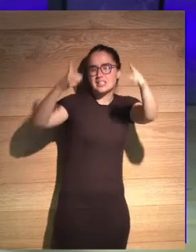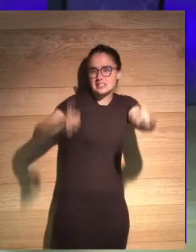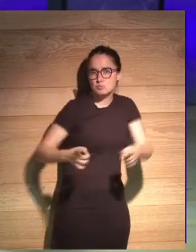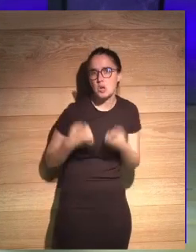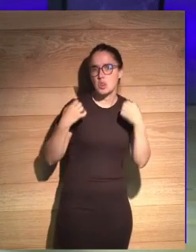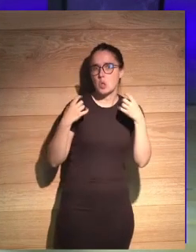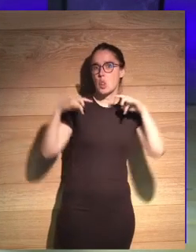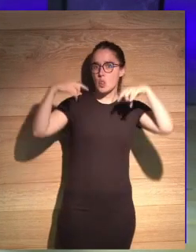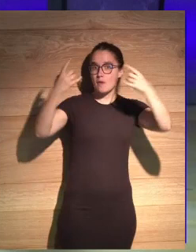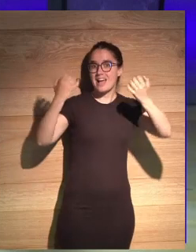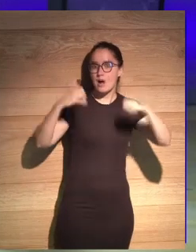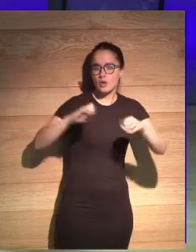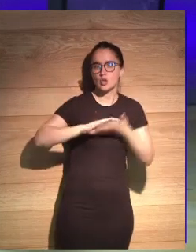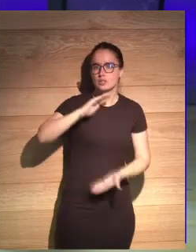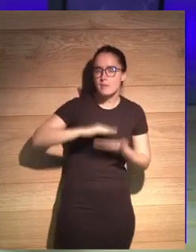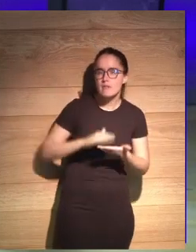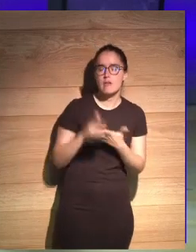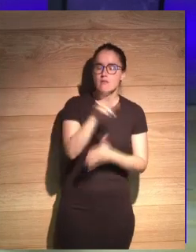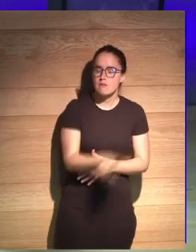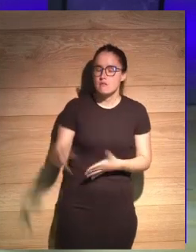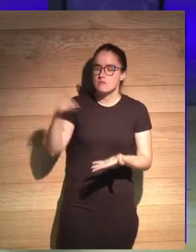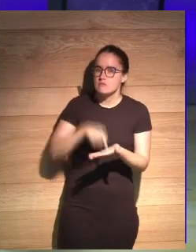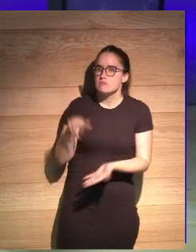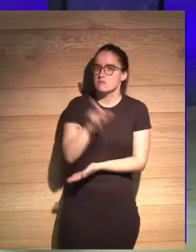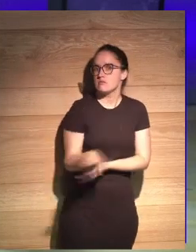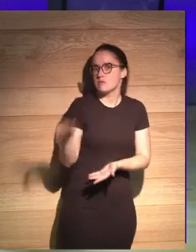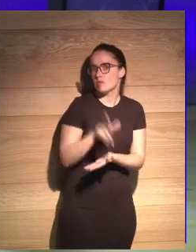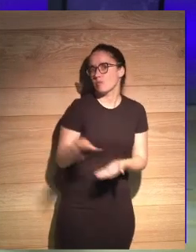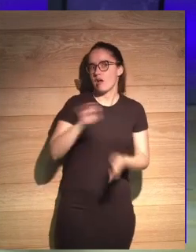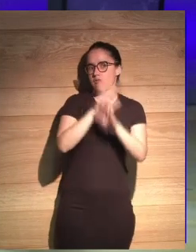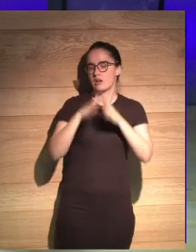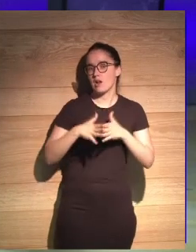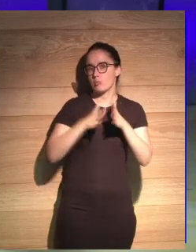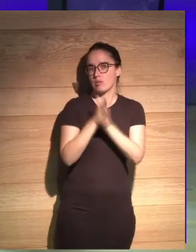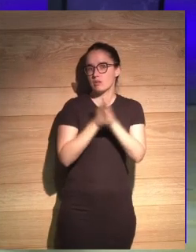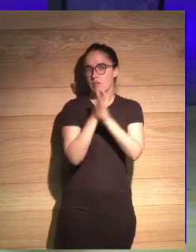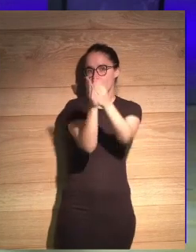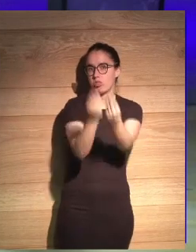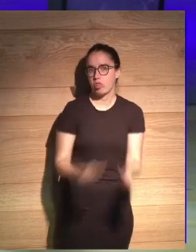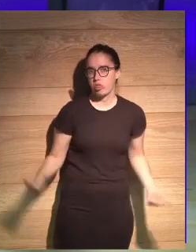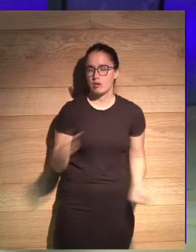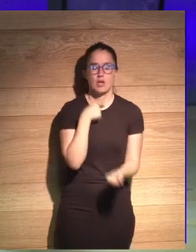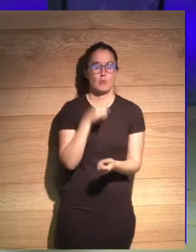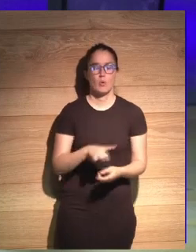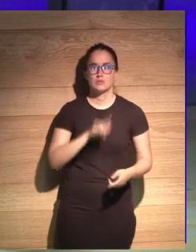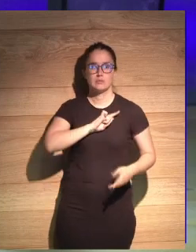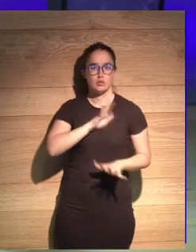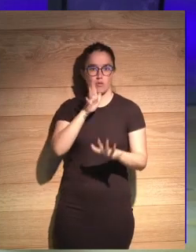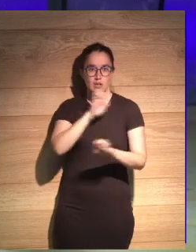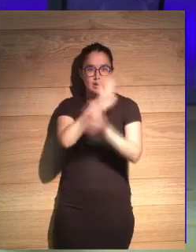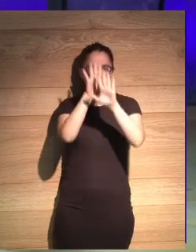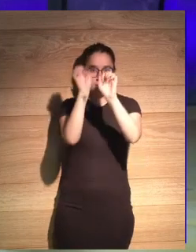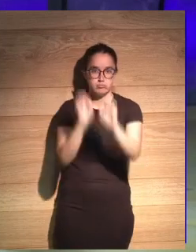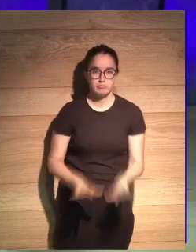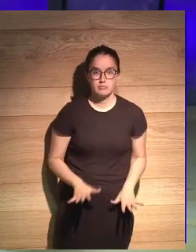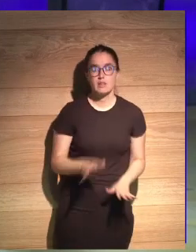my first initial level of skill to the one that I am aiming for. If I cannot fulfill